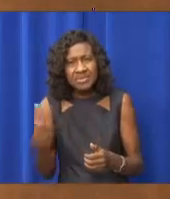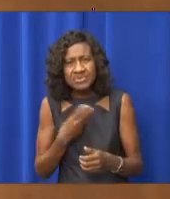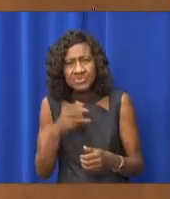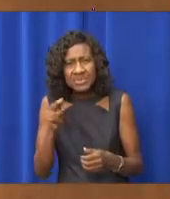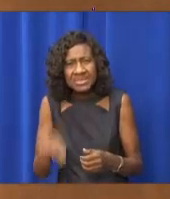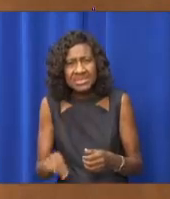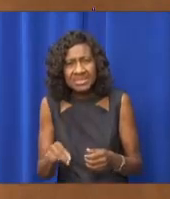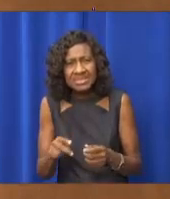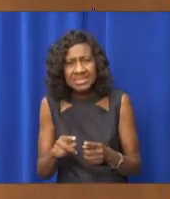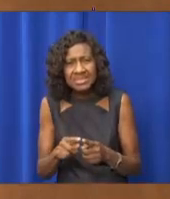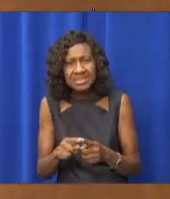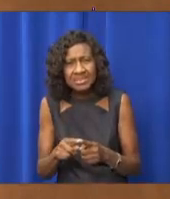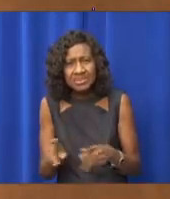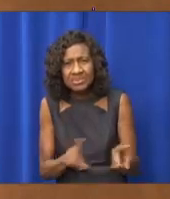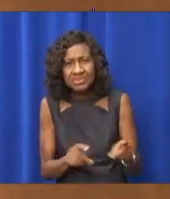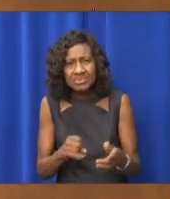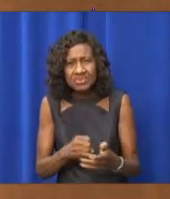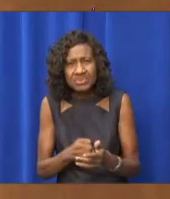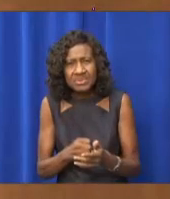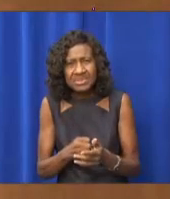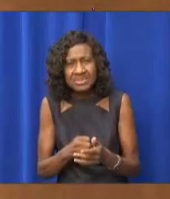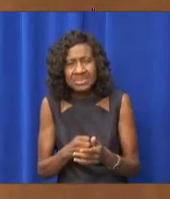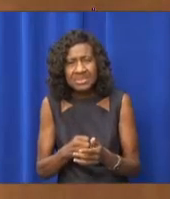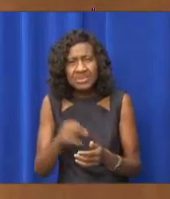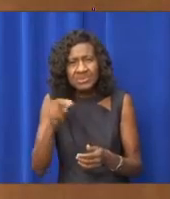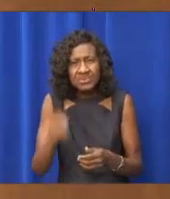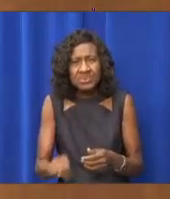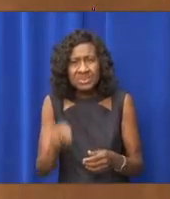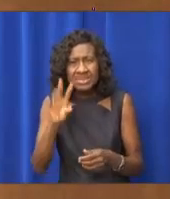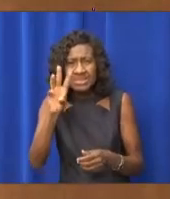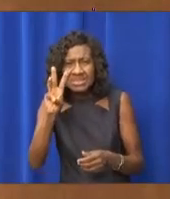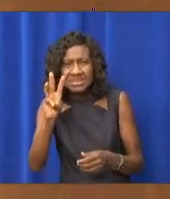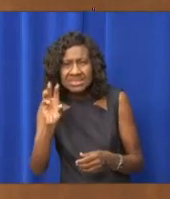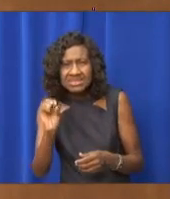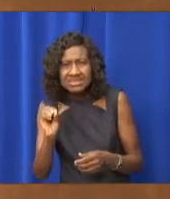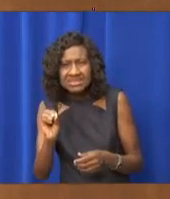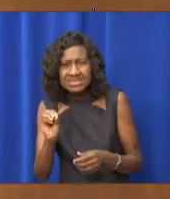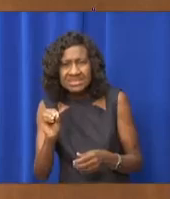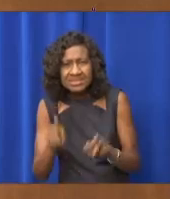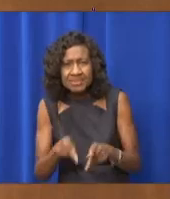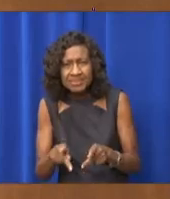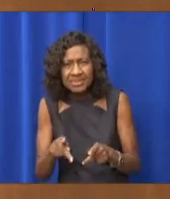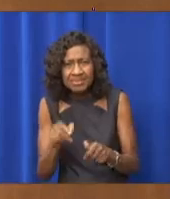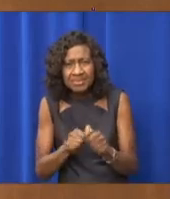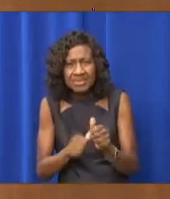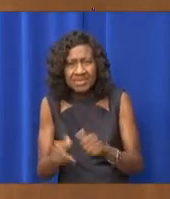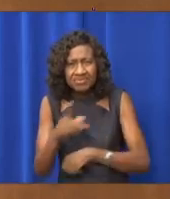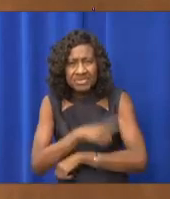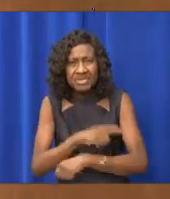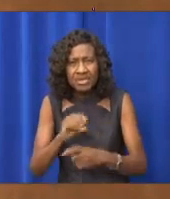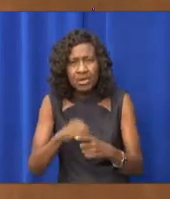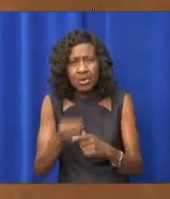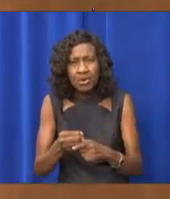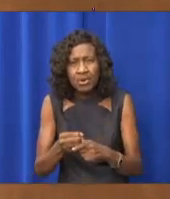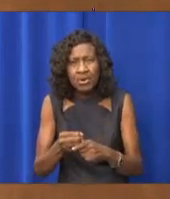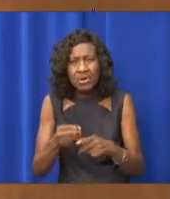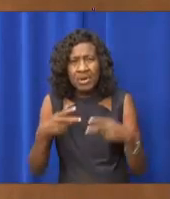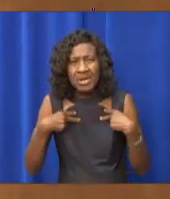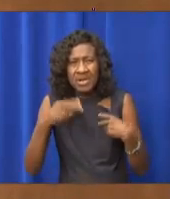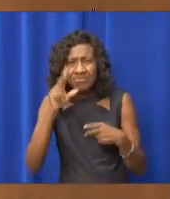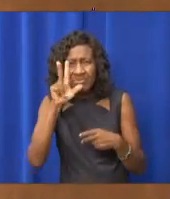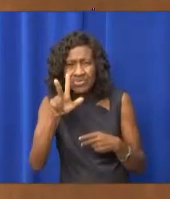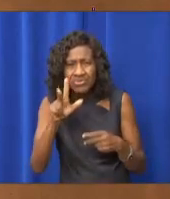require something like a minimum of 60 cases per day, or a population of between 3 to 5 million, in order to get